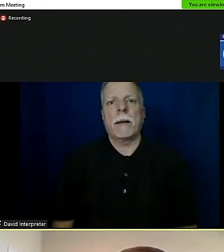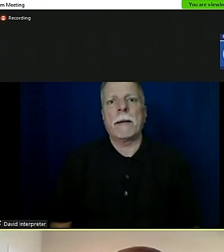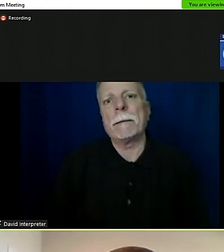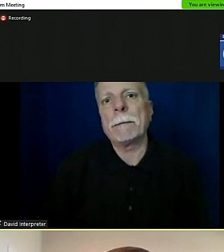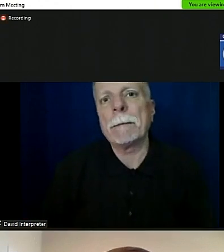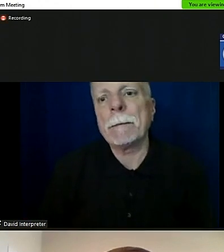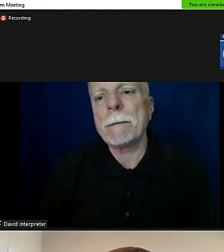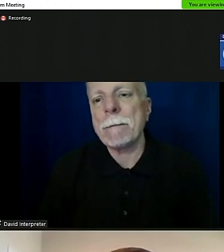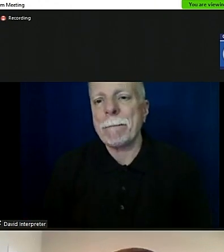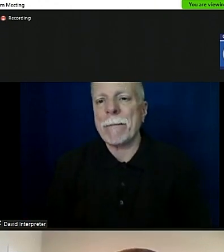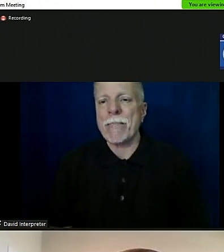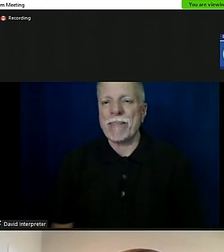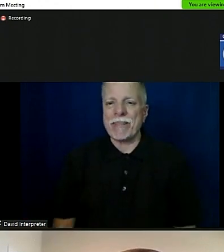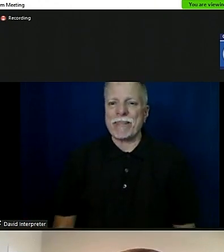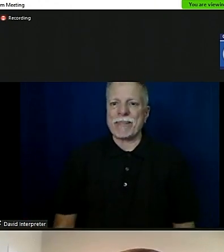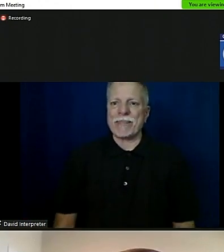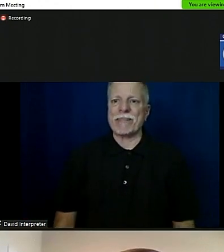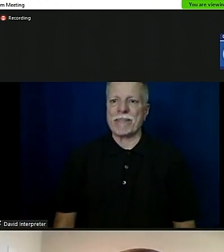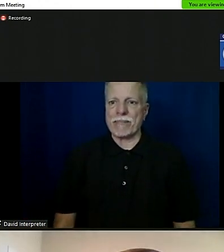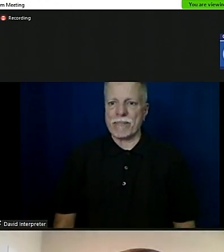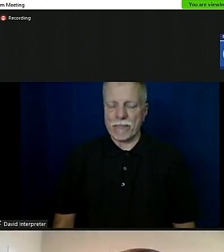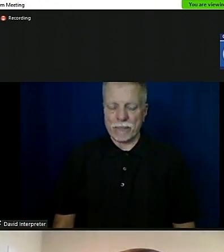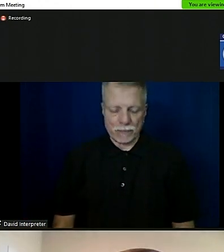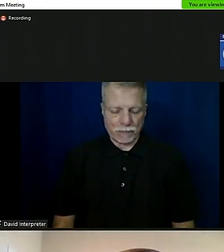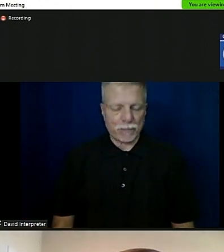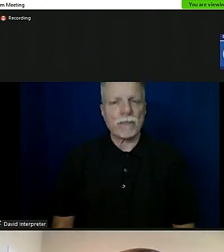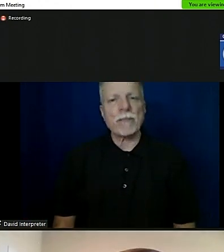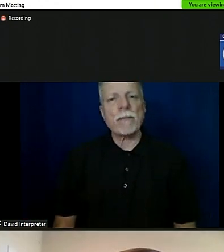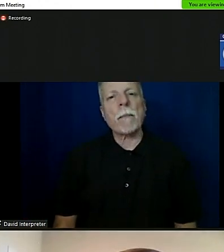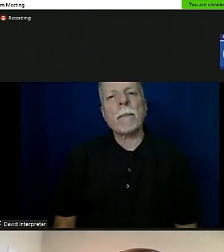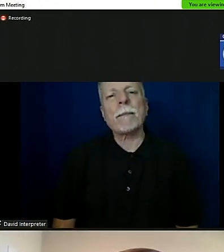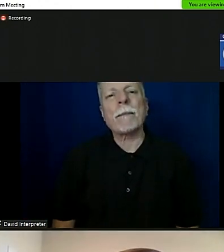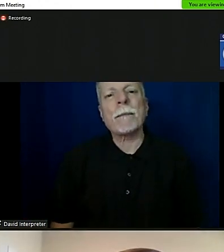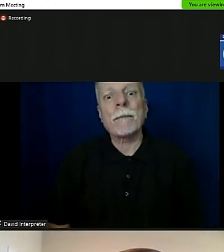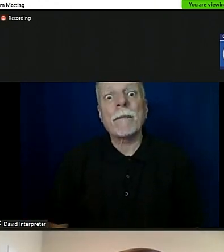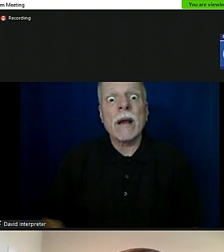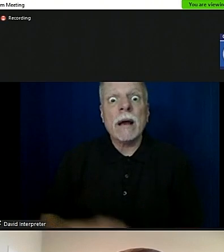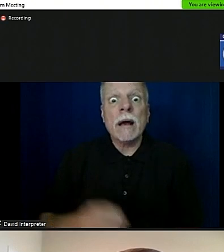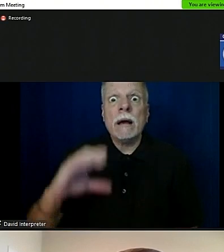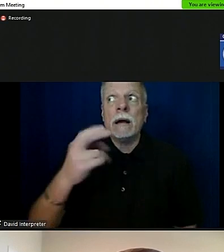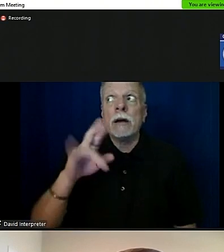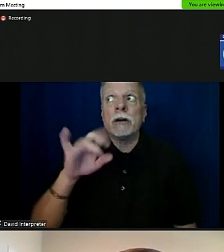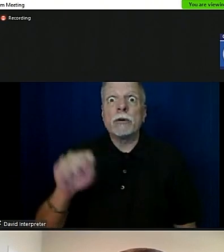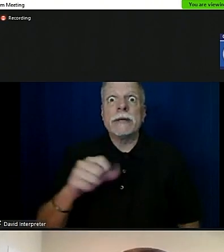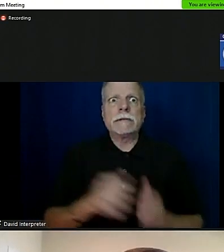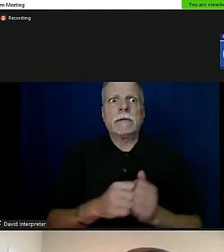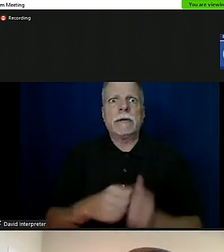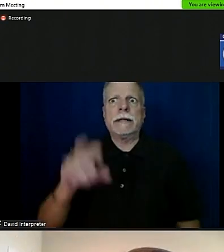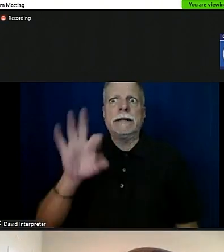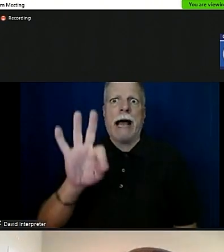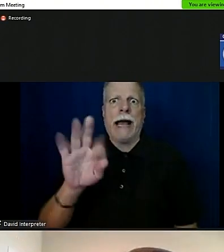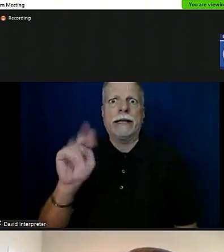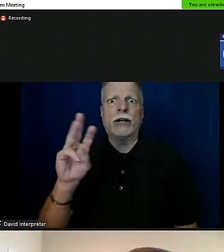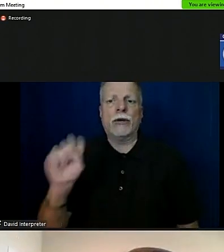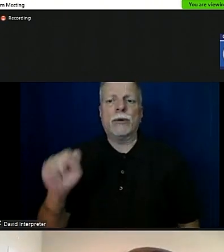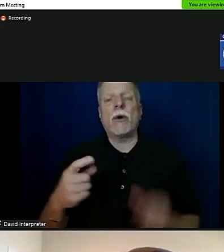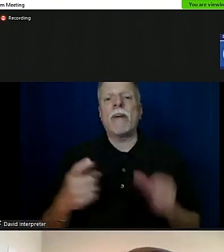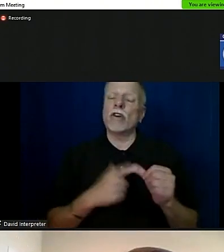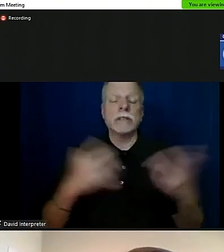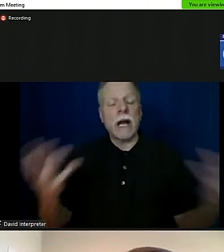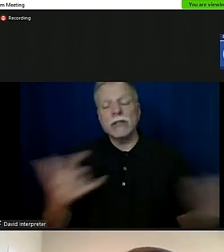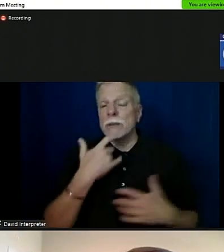Great, thank you. Chris, we're going to take it over to you. Chris Vanderveen with 9 News. First is just a statement. I'm wondering if